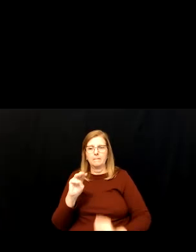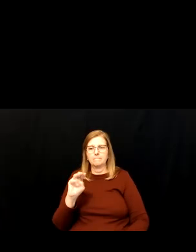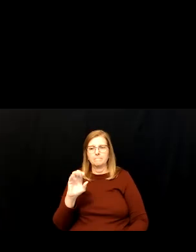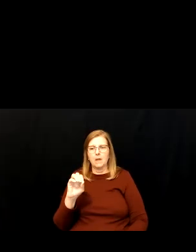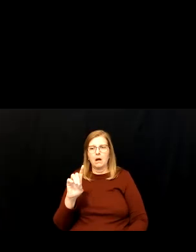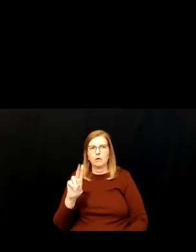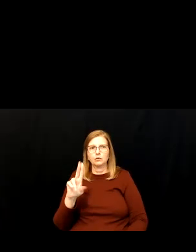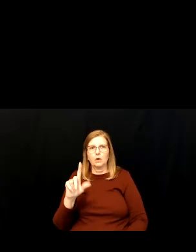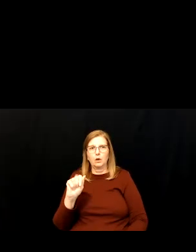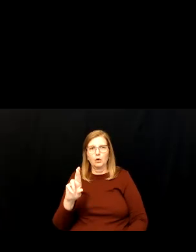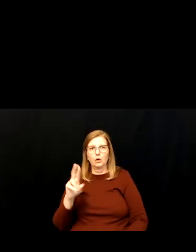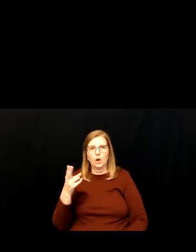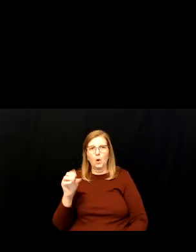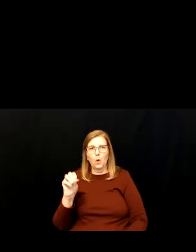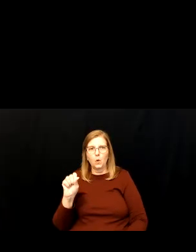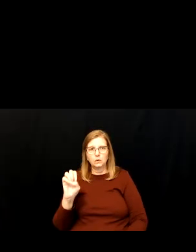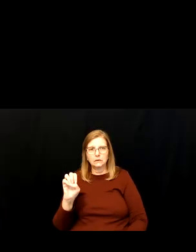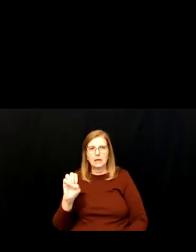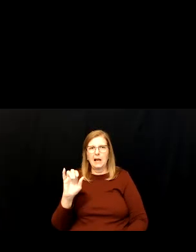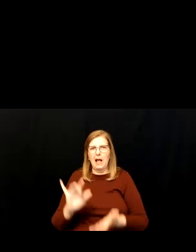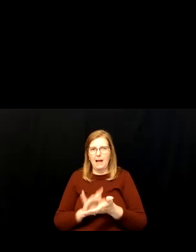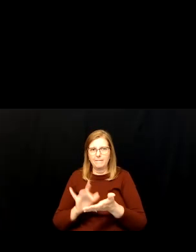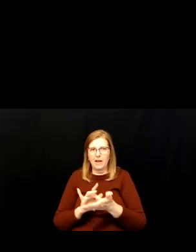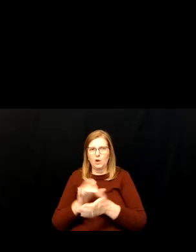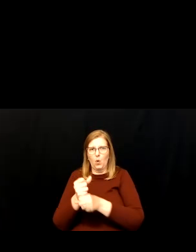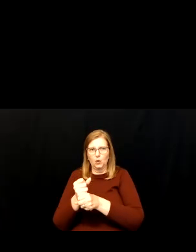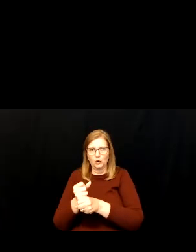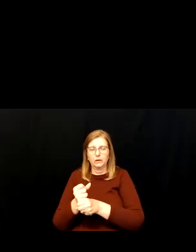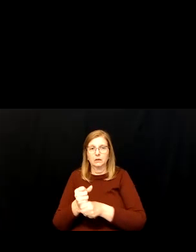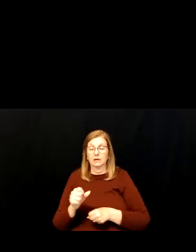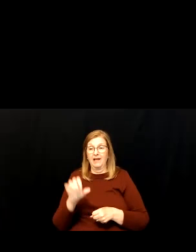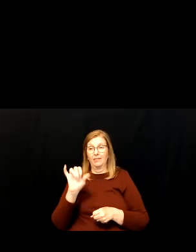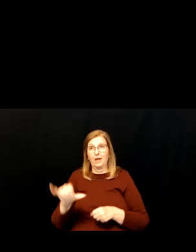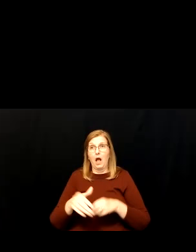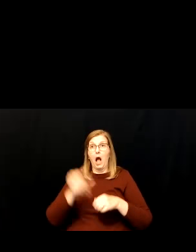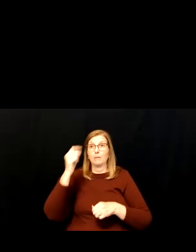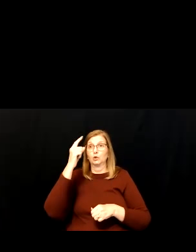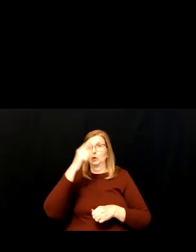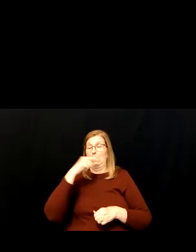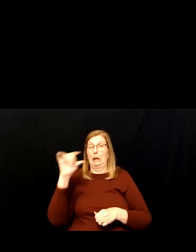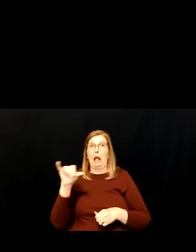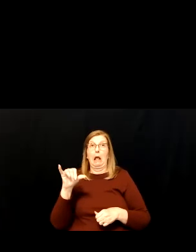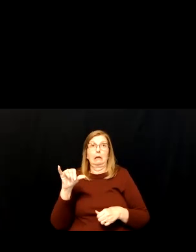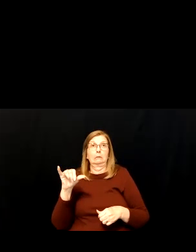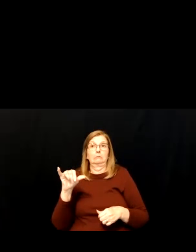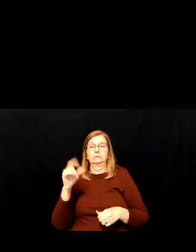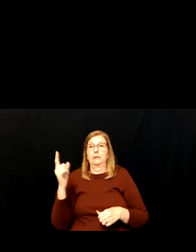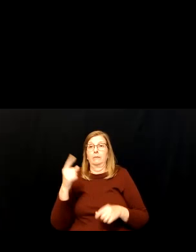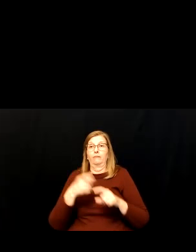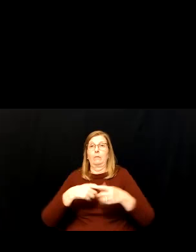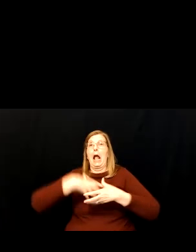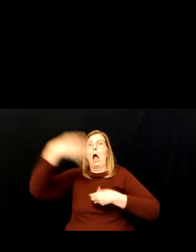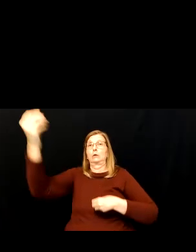modular hose iPad holder, and this almost looks like something from outer